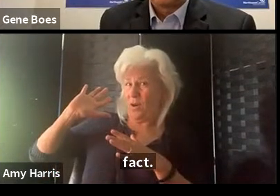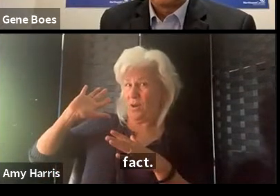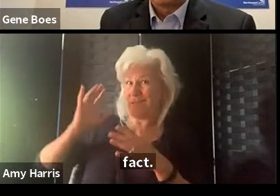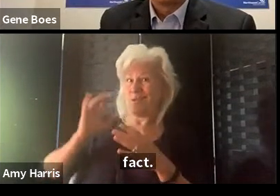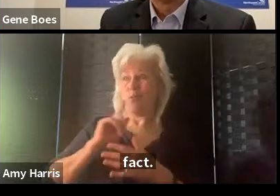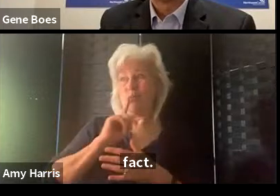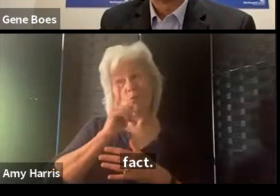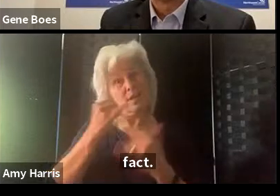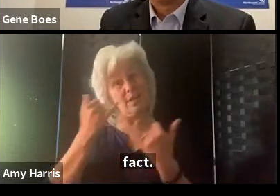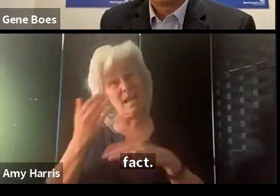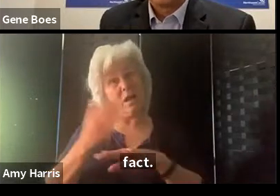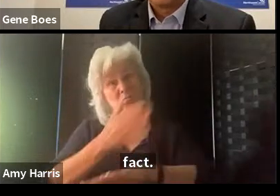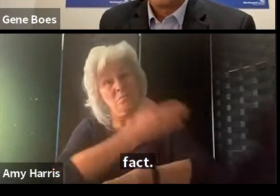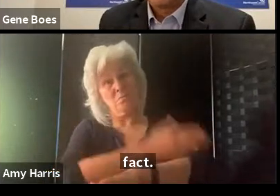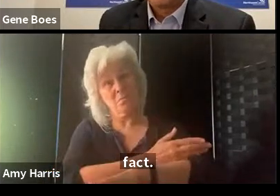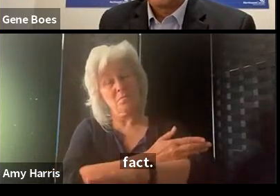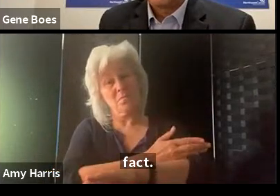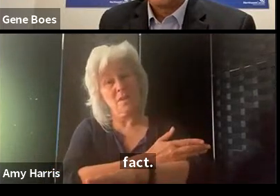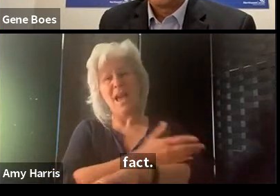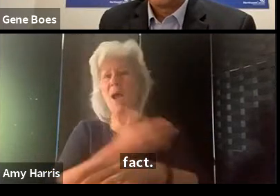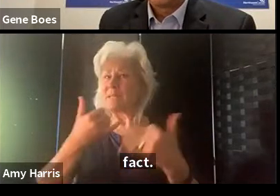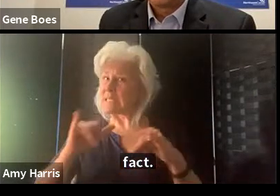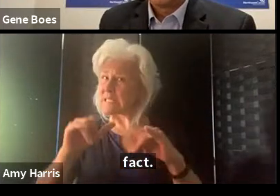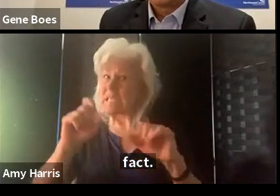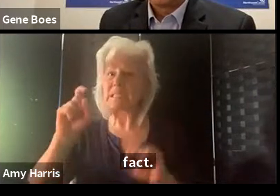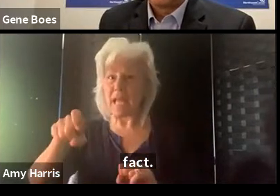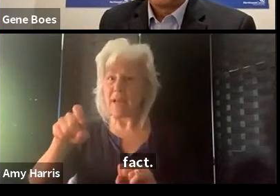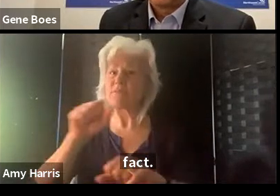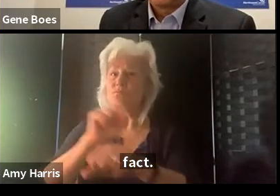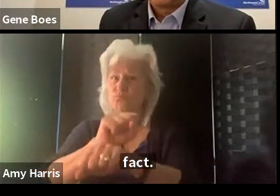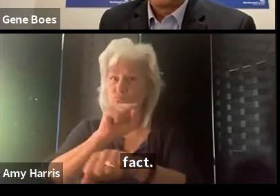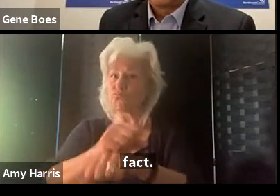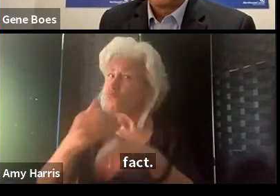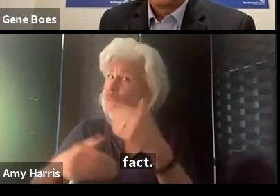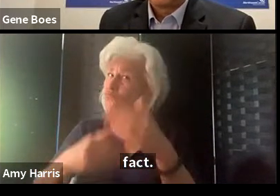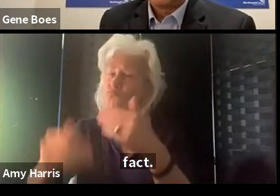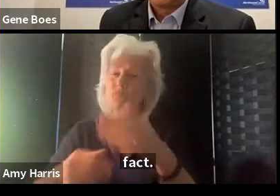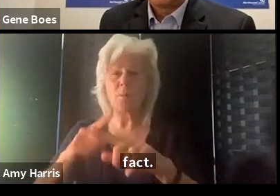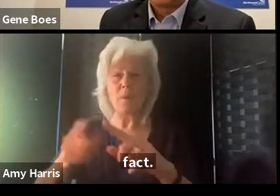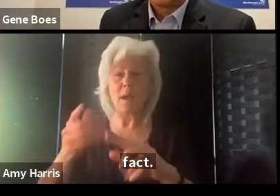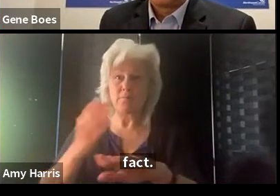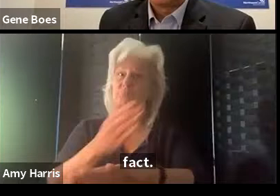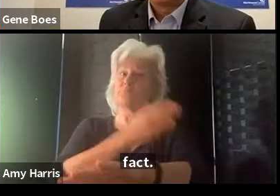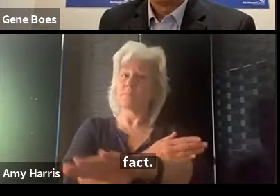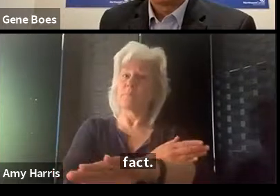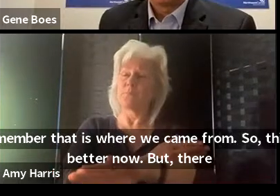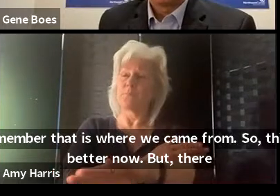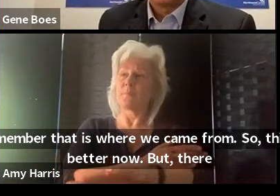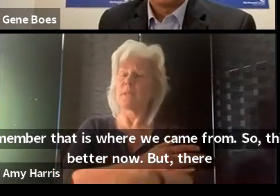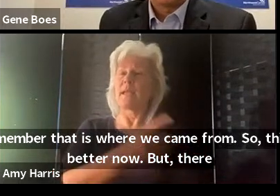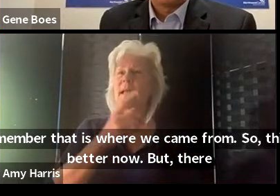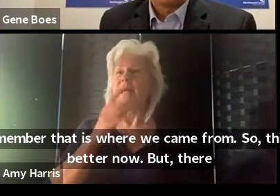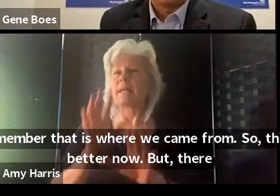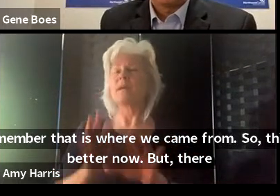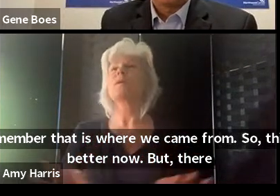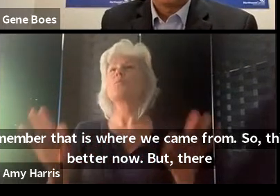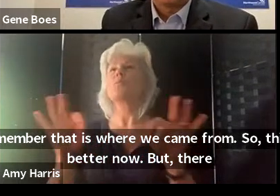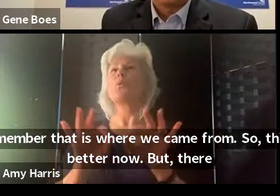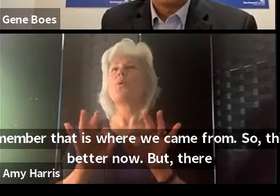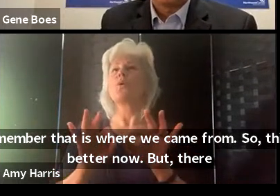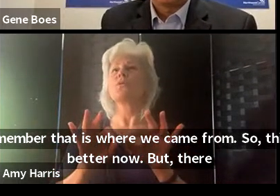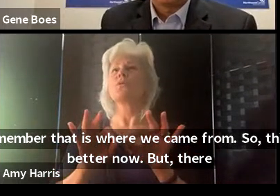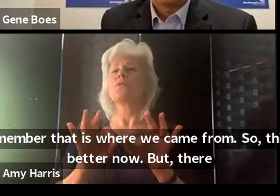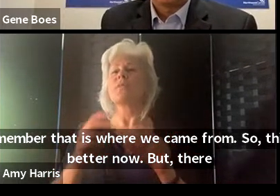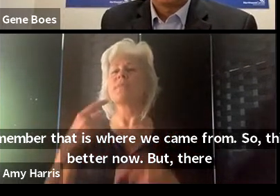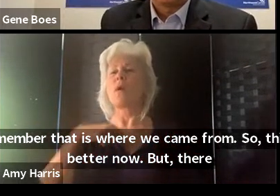now, but there's still much to do. And I think we have to constantly